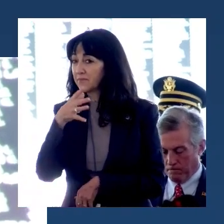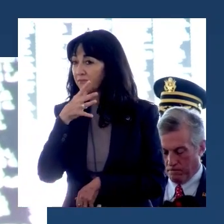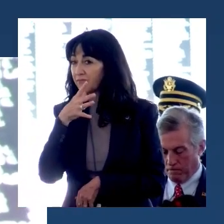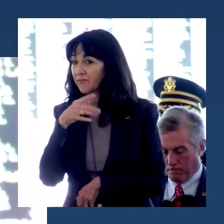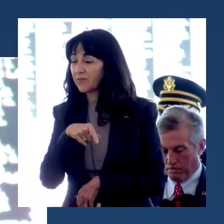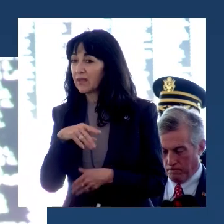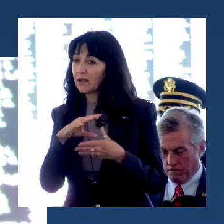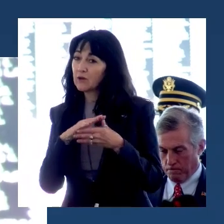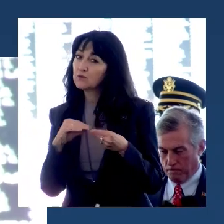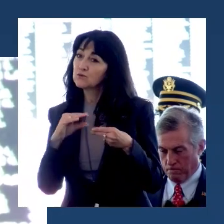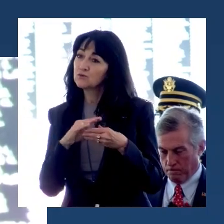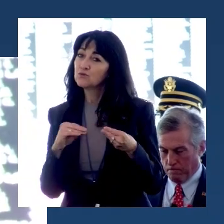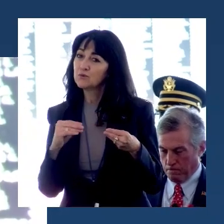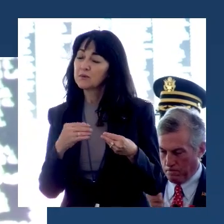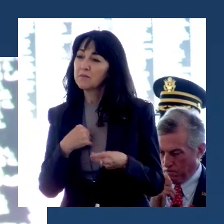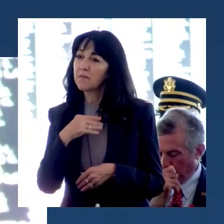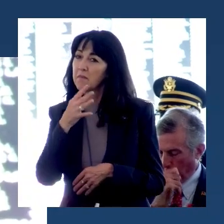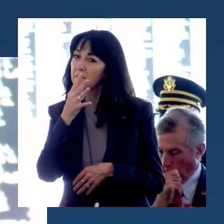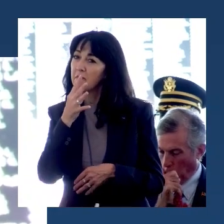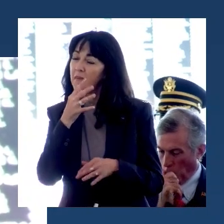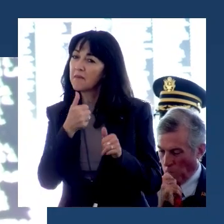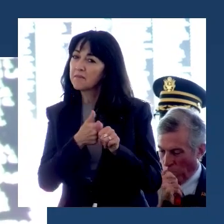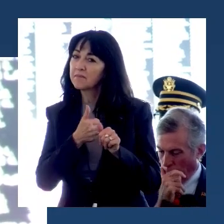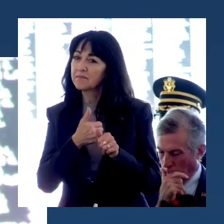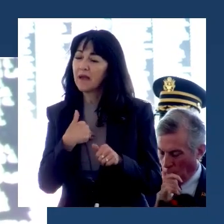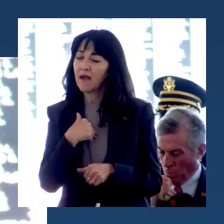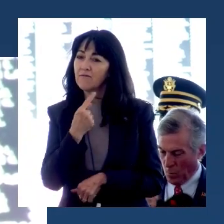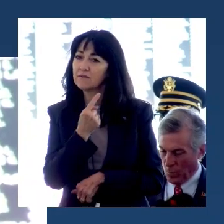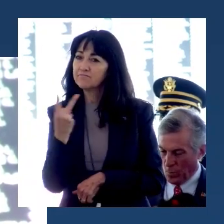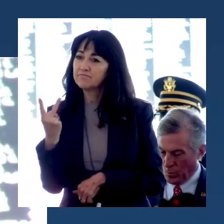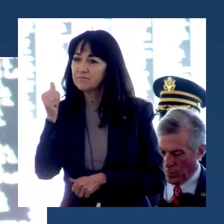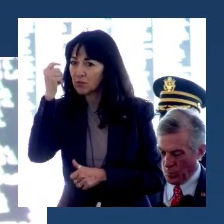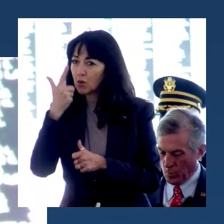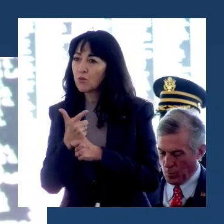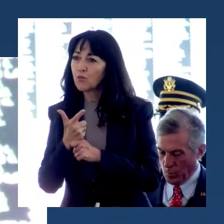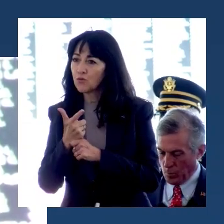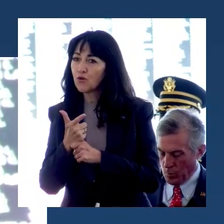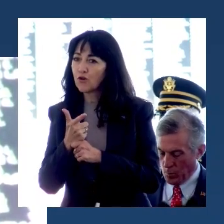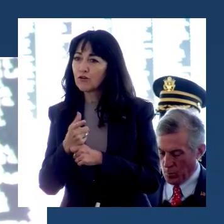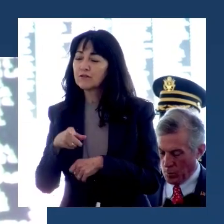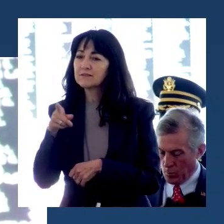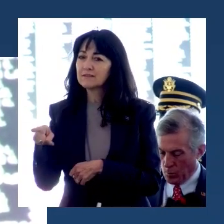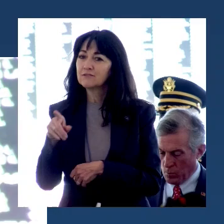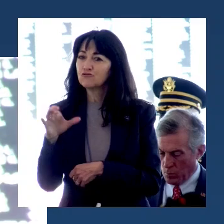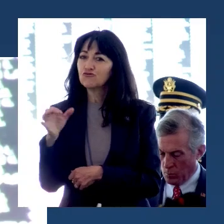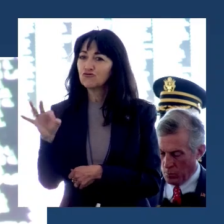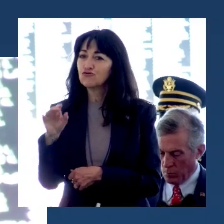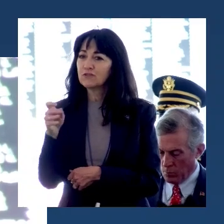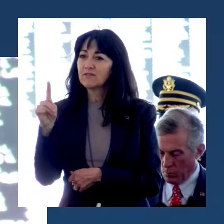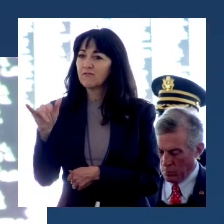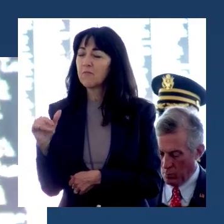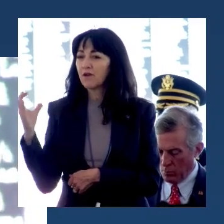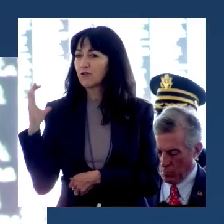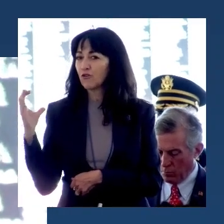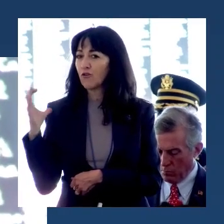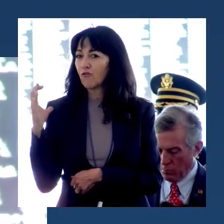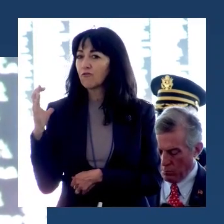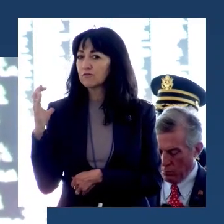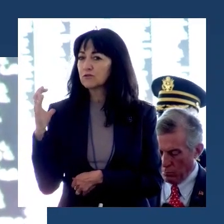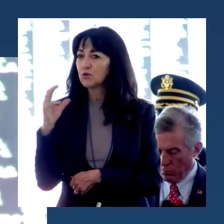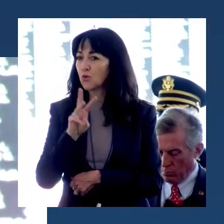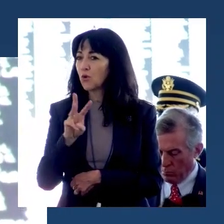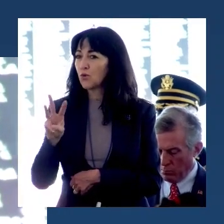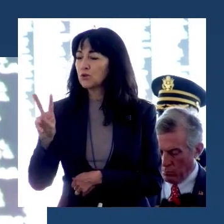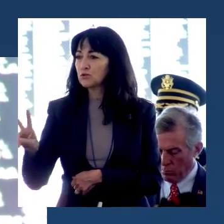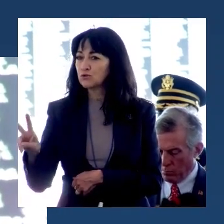story, my mom had a couple of brothers. One was a chief petty officer in the Navy in World War II. And another made it